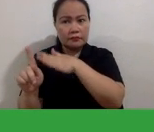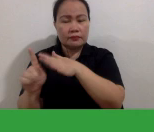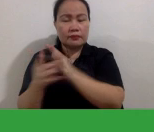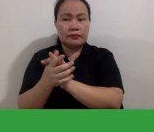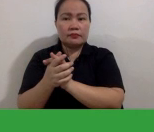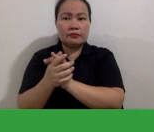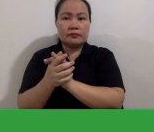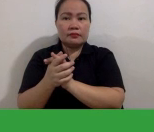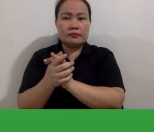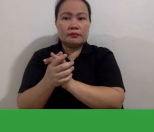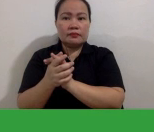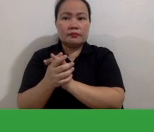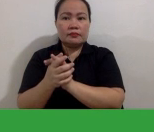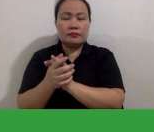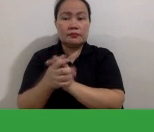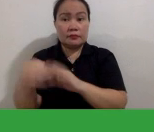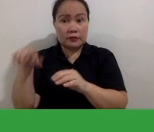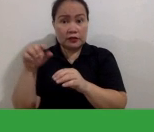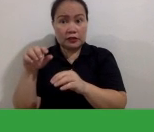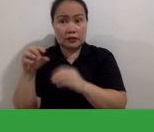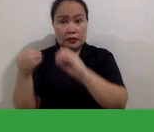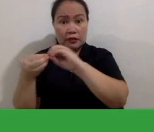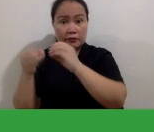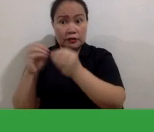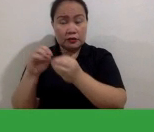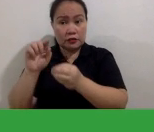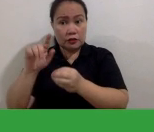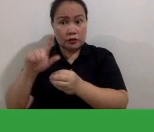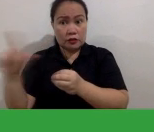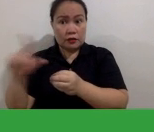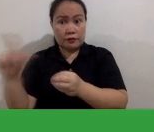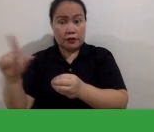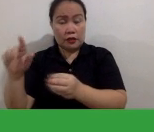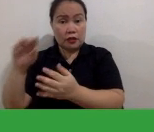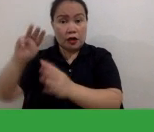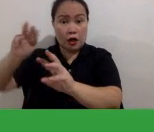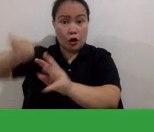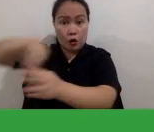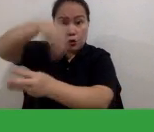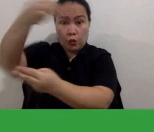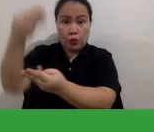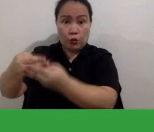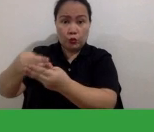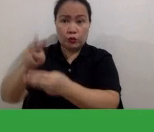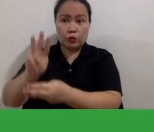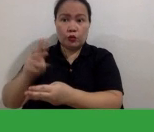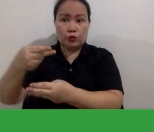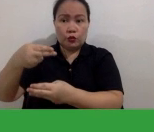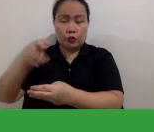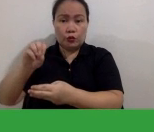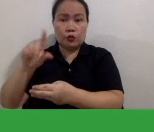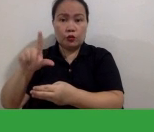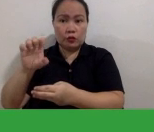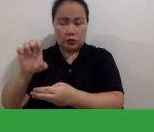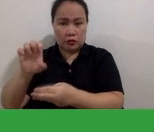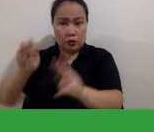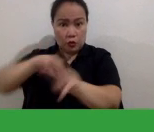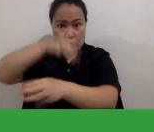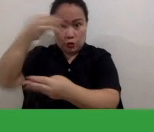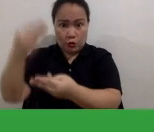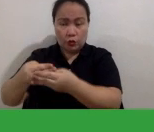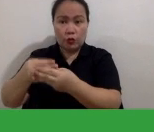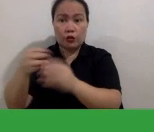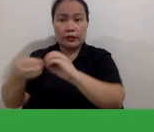the numbers or the digits on the left side are whole numbers. So, etong nasa left side natin ay